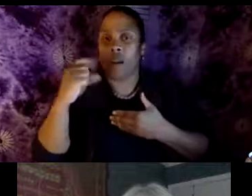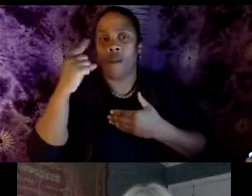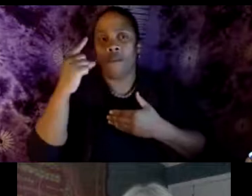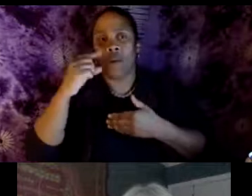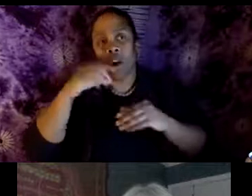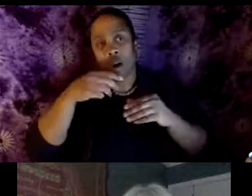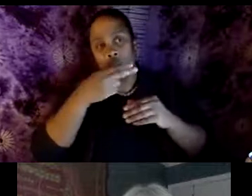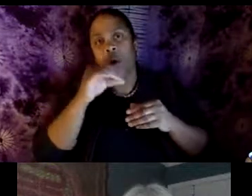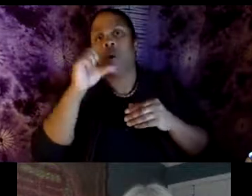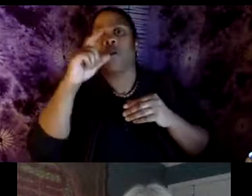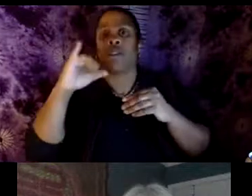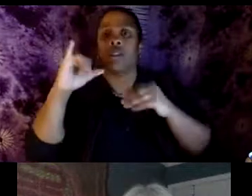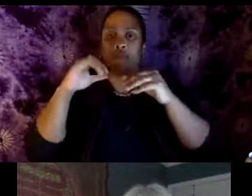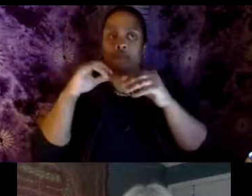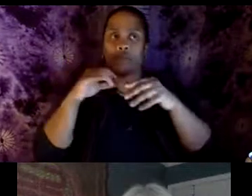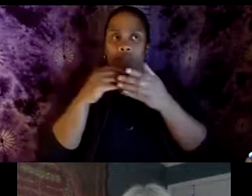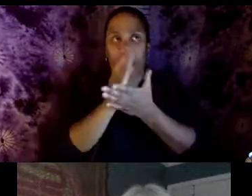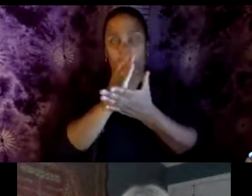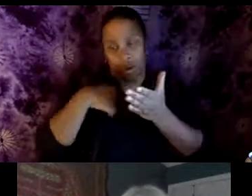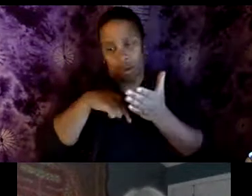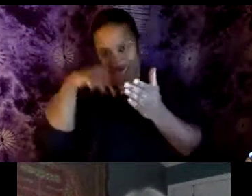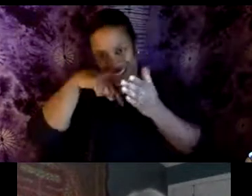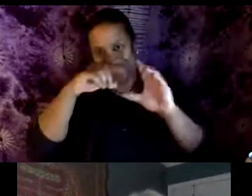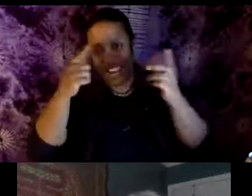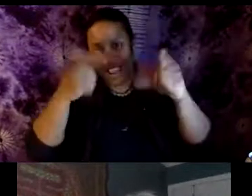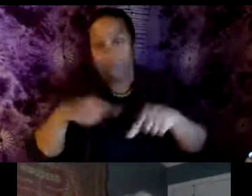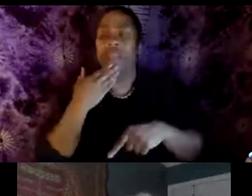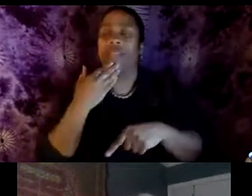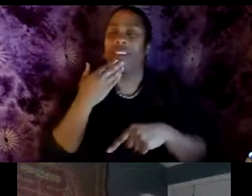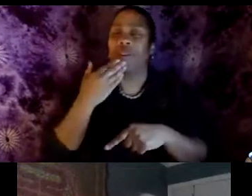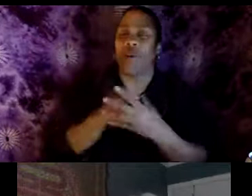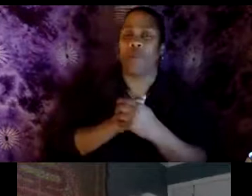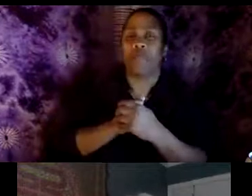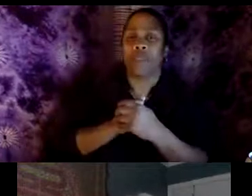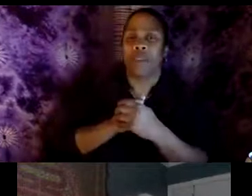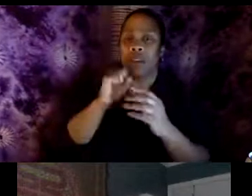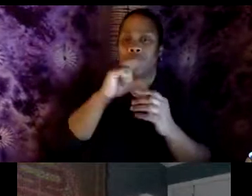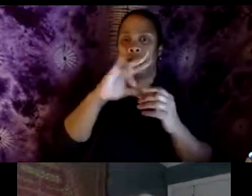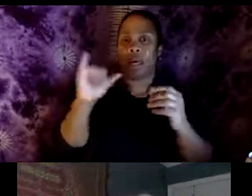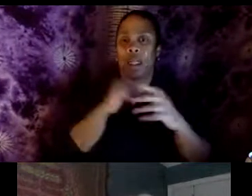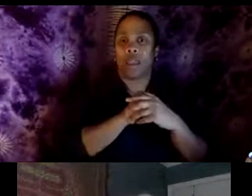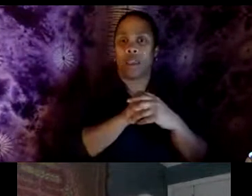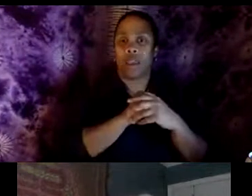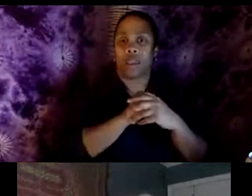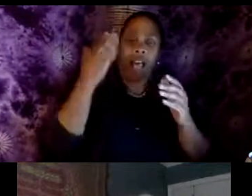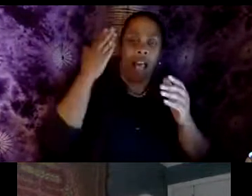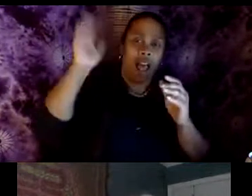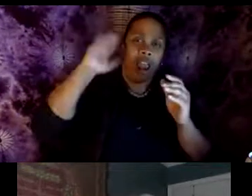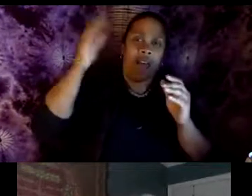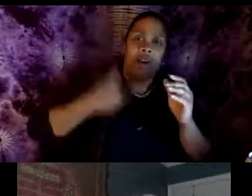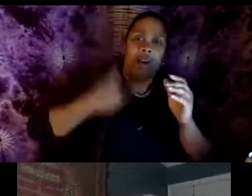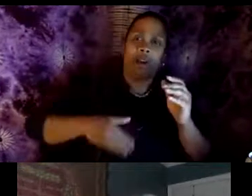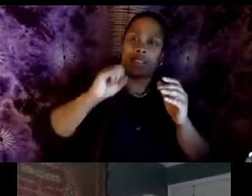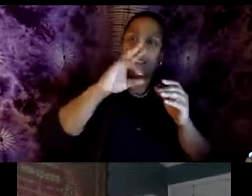again another time. Thanks so much, Shift Witch. All right, Sally. Hi, I'm Sally. I